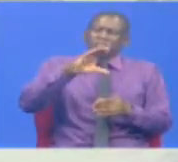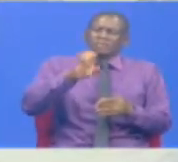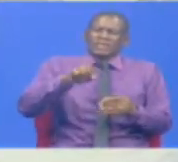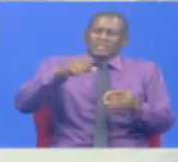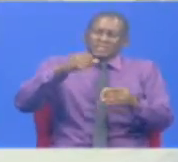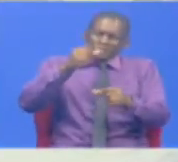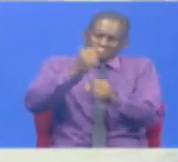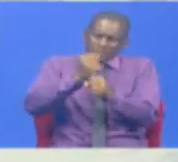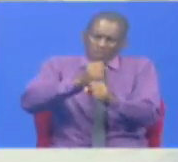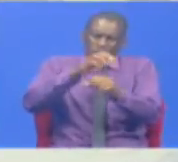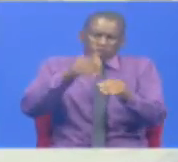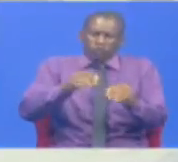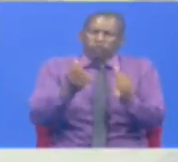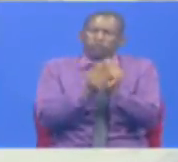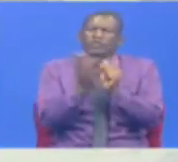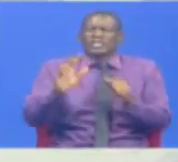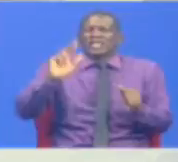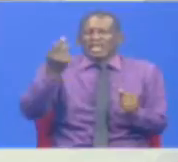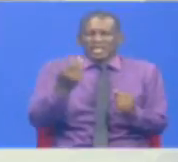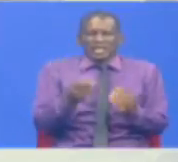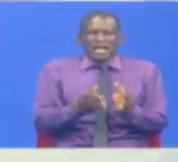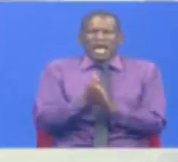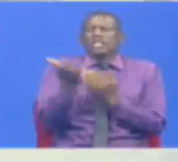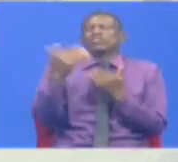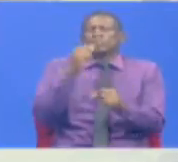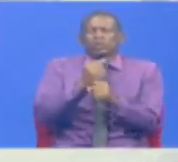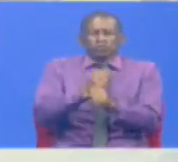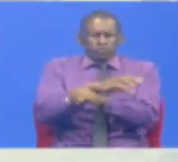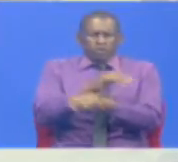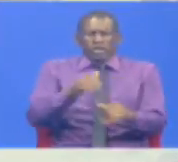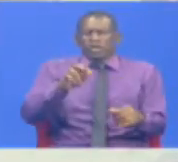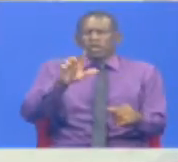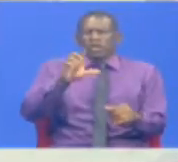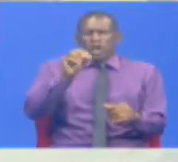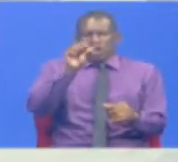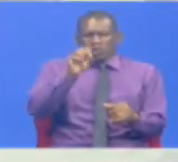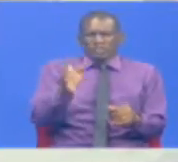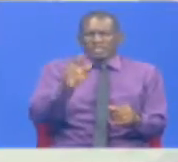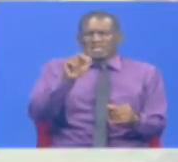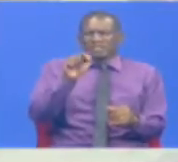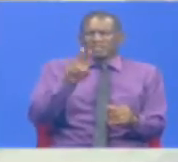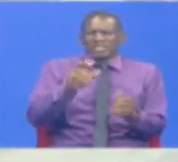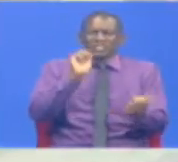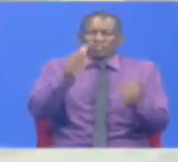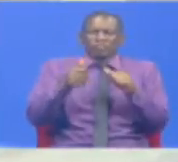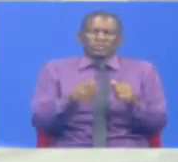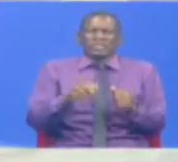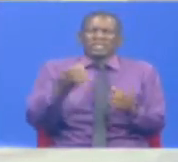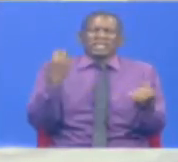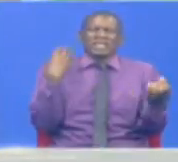Marathon, then she does a good job. Lois Wangoi, NTV Sports, Kericho County.